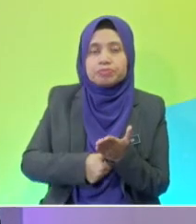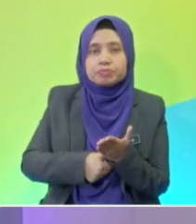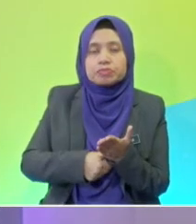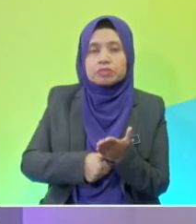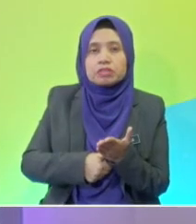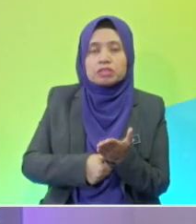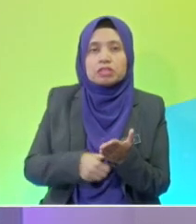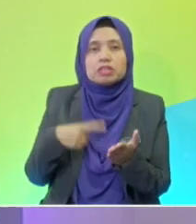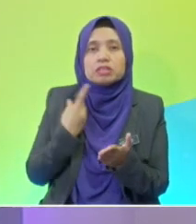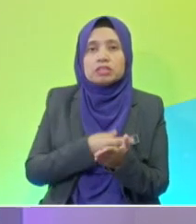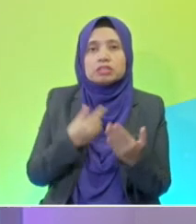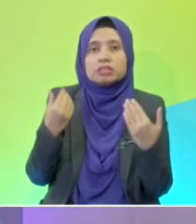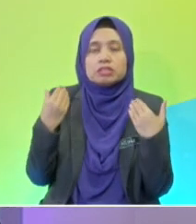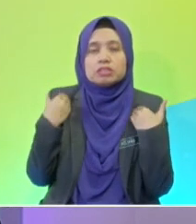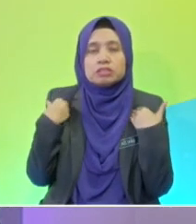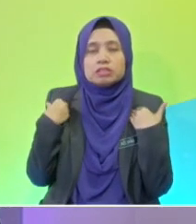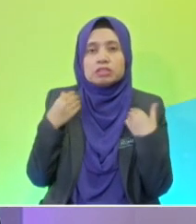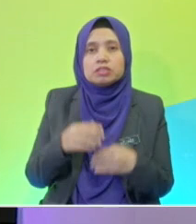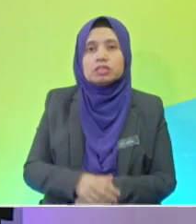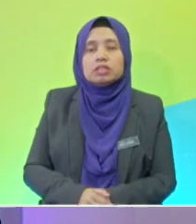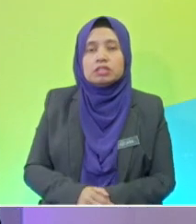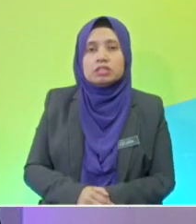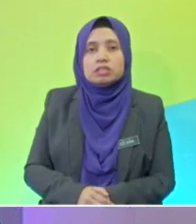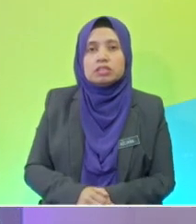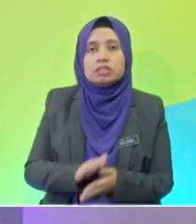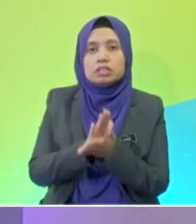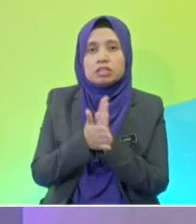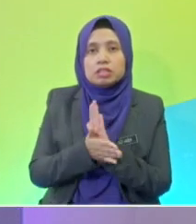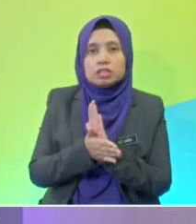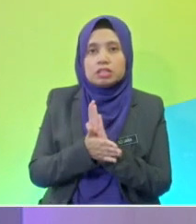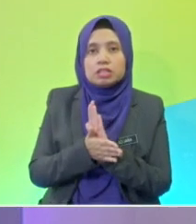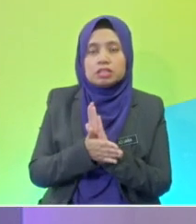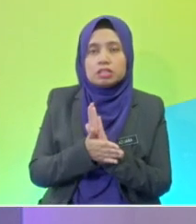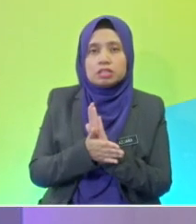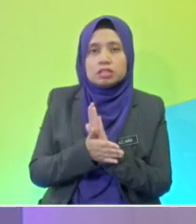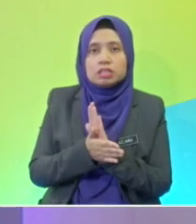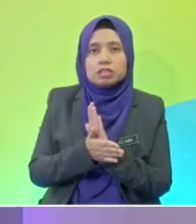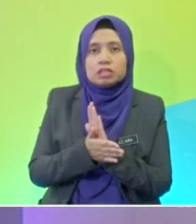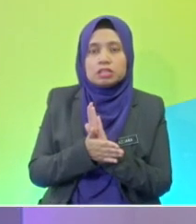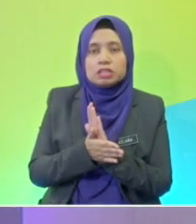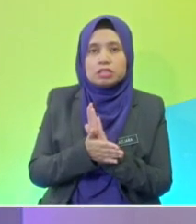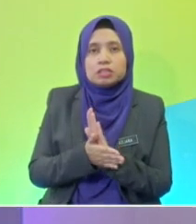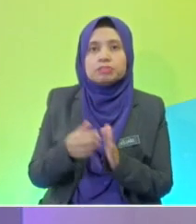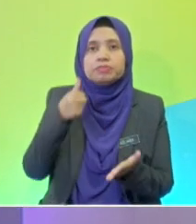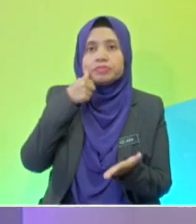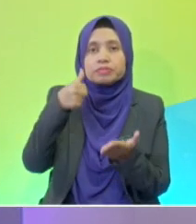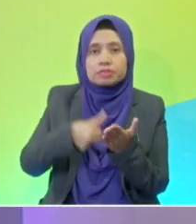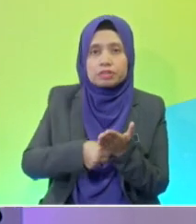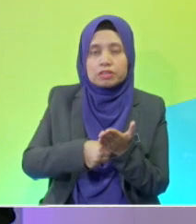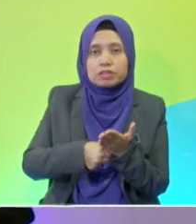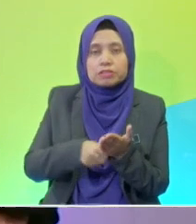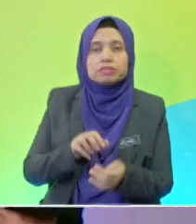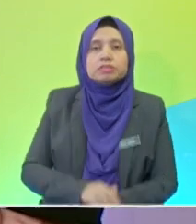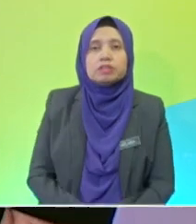few requirements made by Sharif Dole. Yeah. Alright. So we will have a look at the letter here.